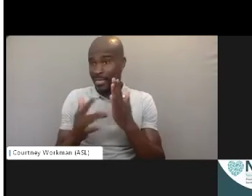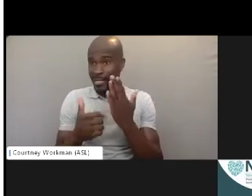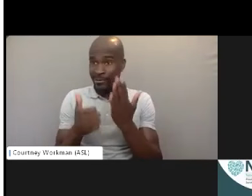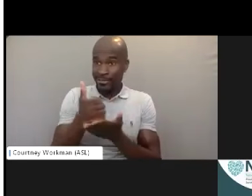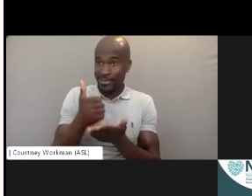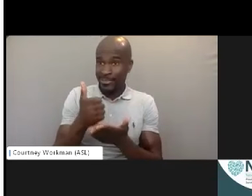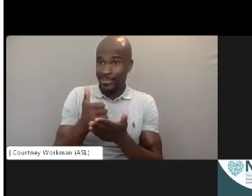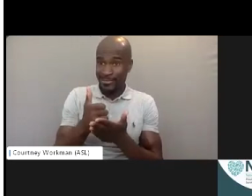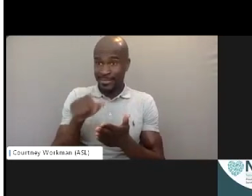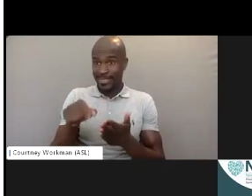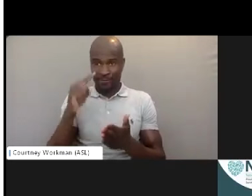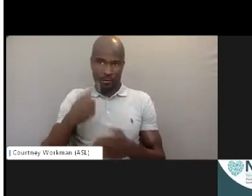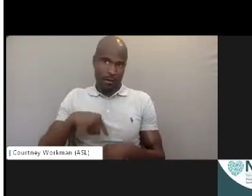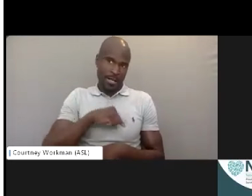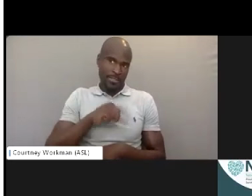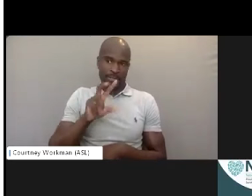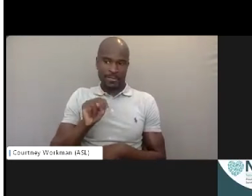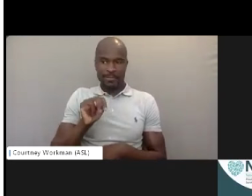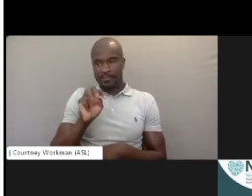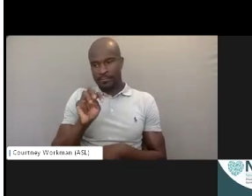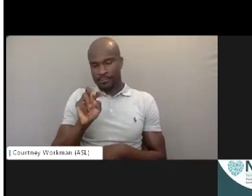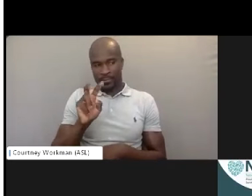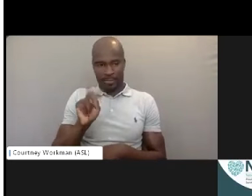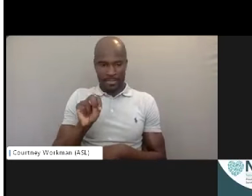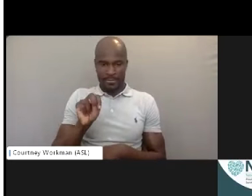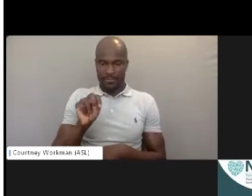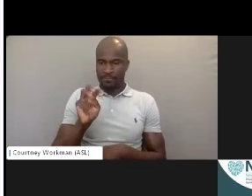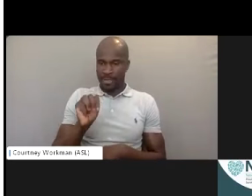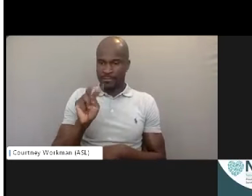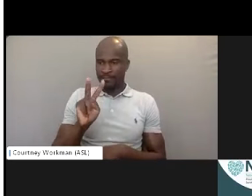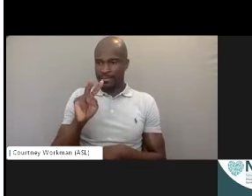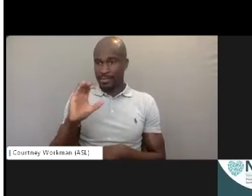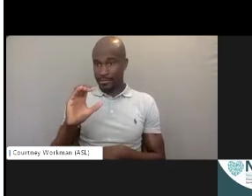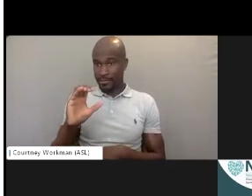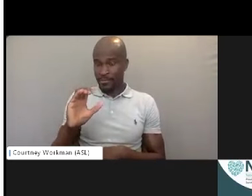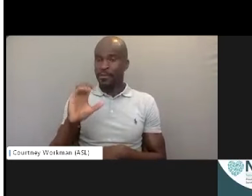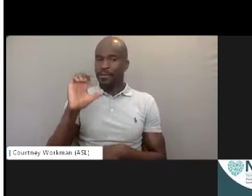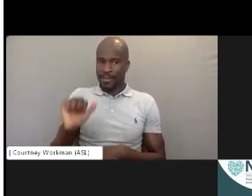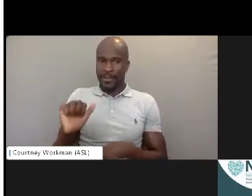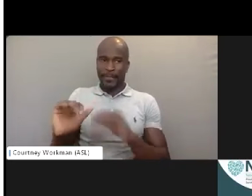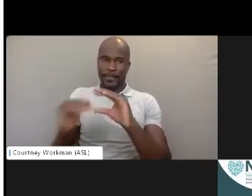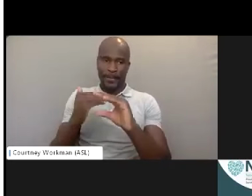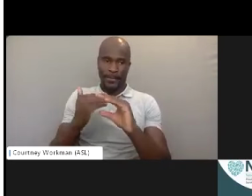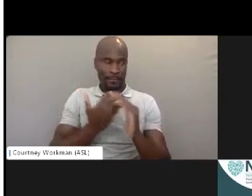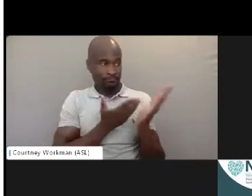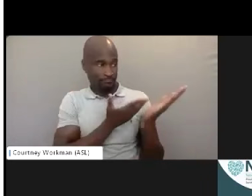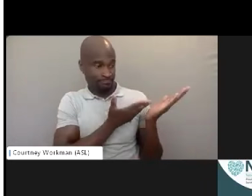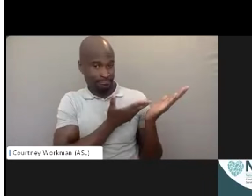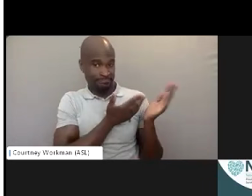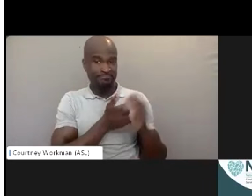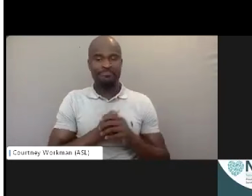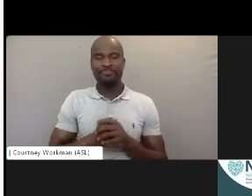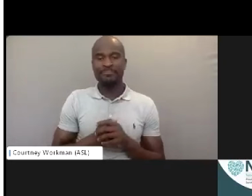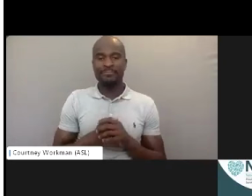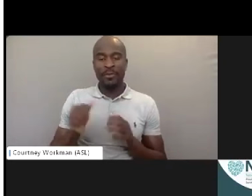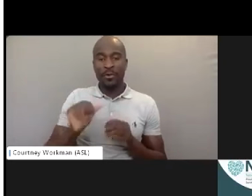fulfill as the National Mass Violence Center, just send us an email at the address here on the slide. And also, for